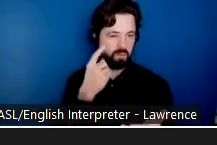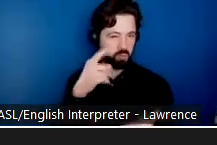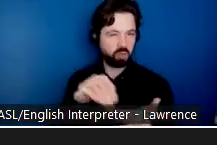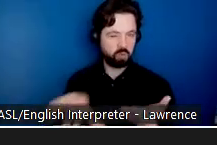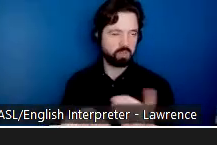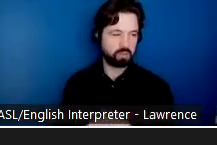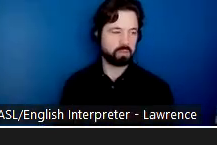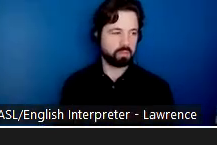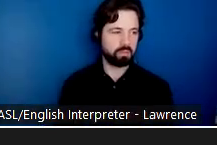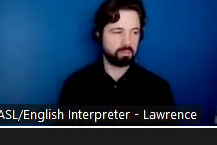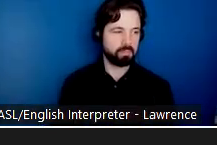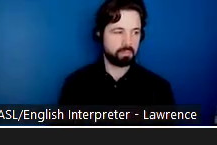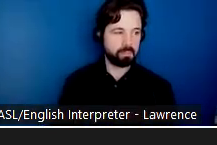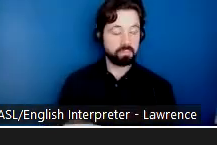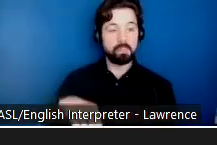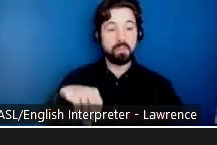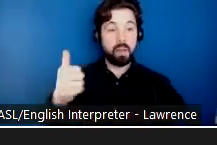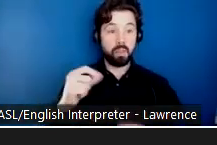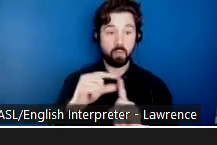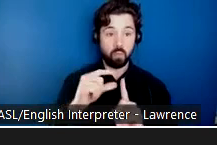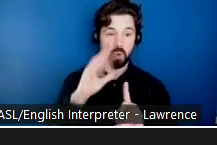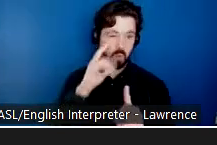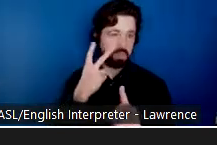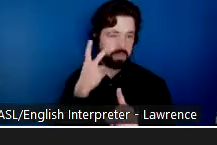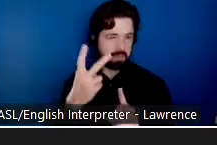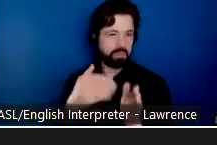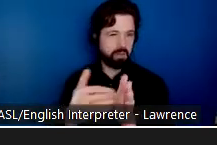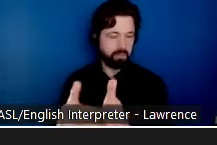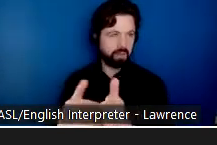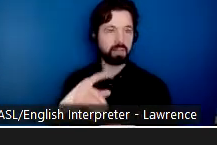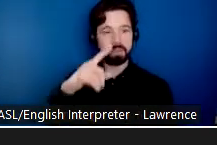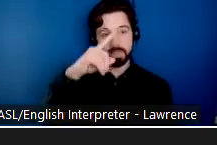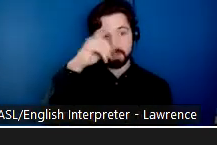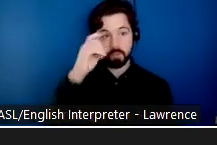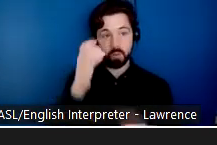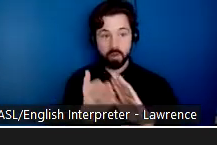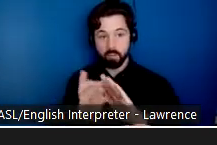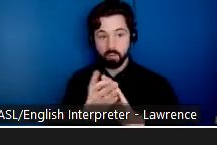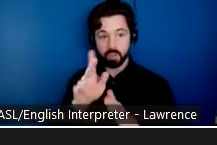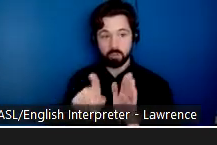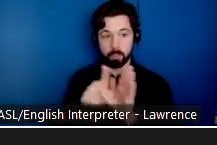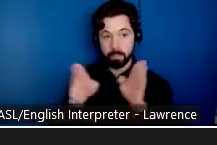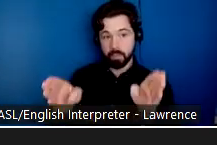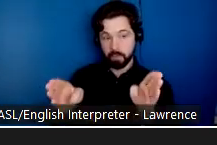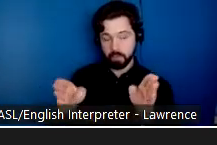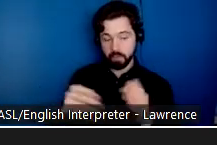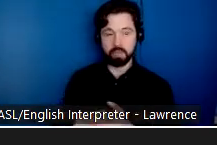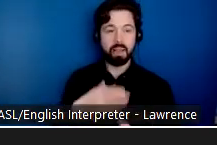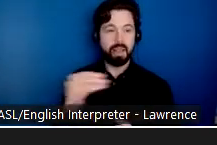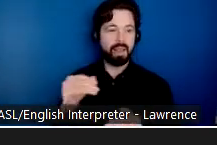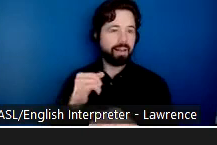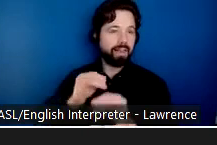Another term we may refer to throughout this presentation is the summer operational period and the instructional school